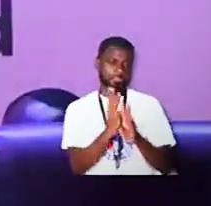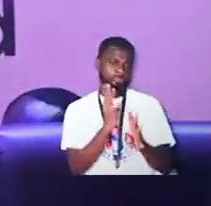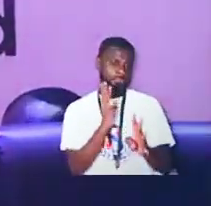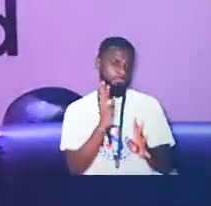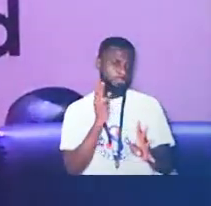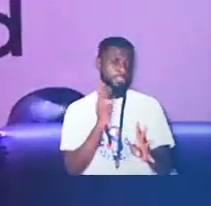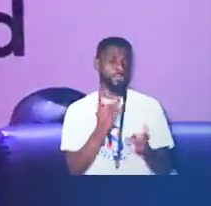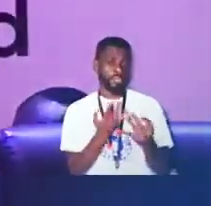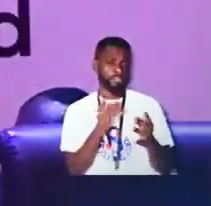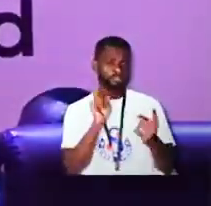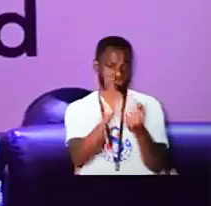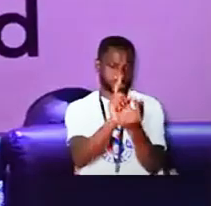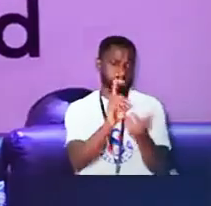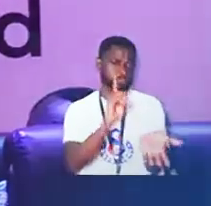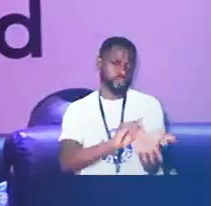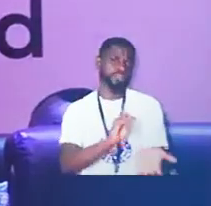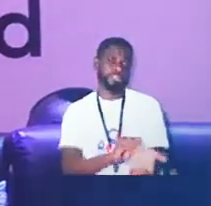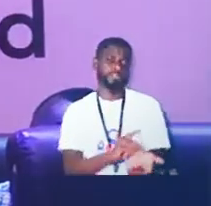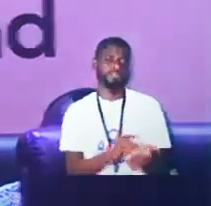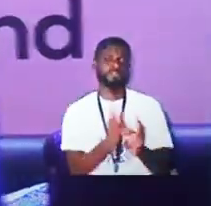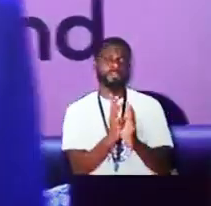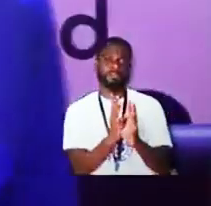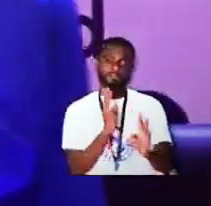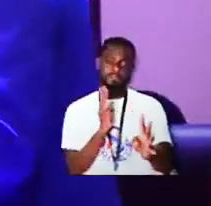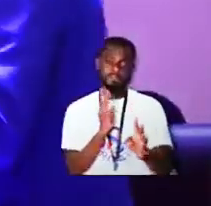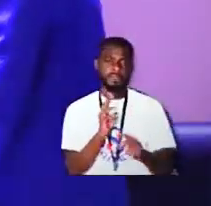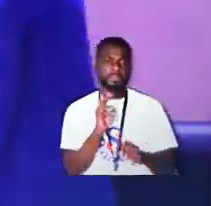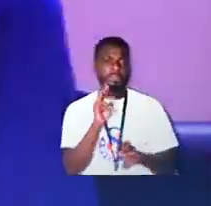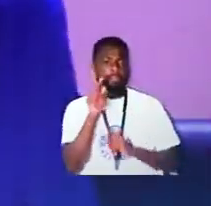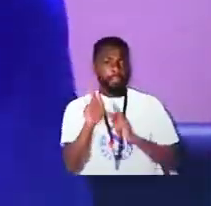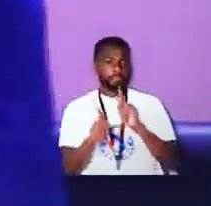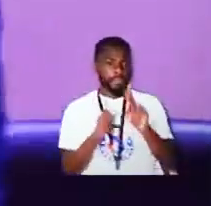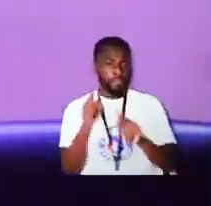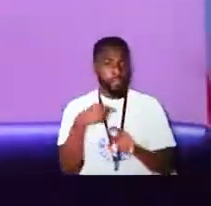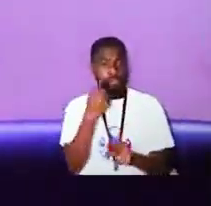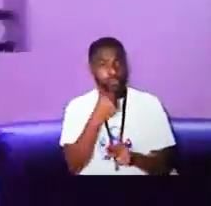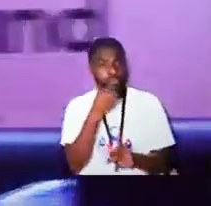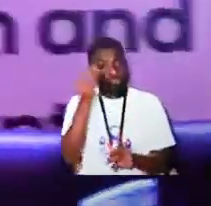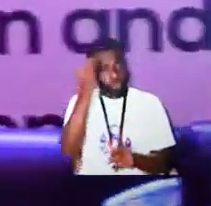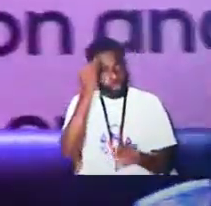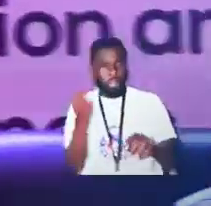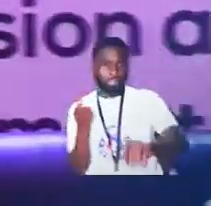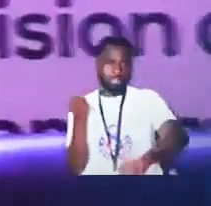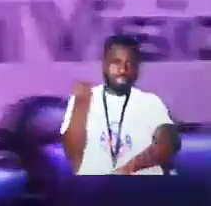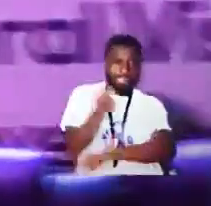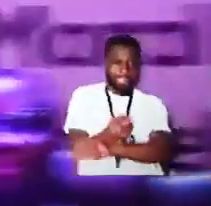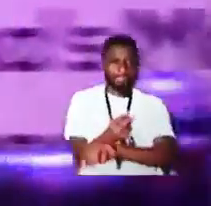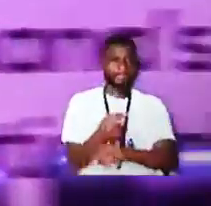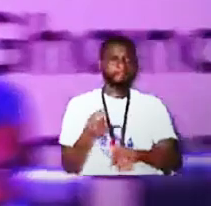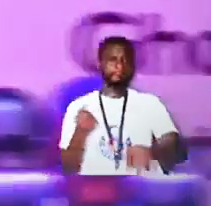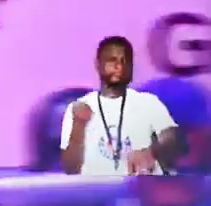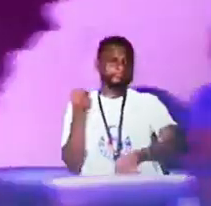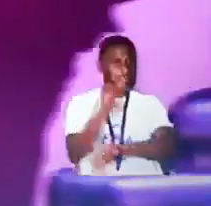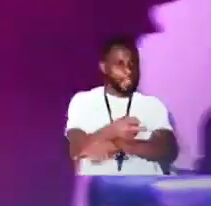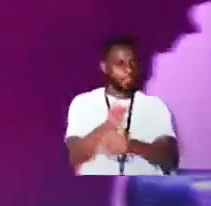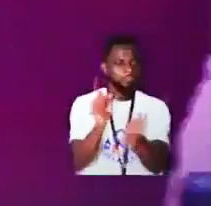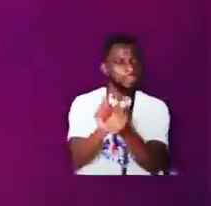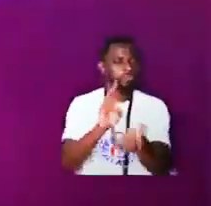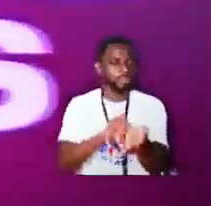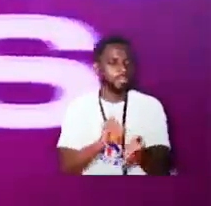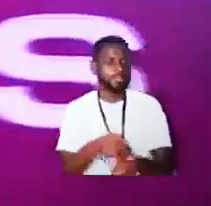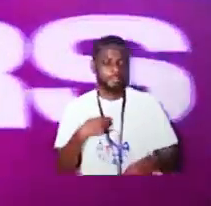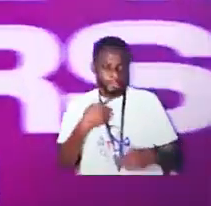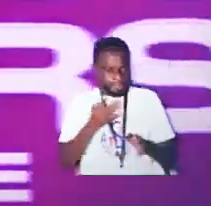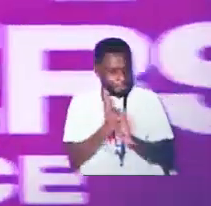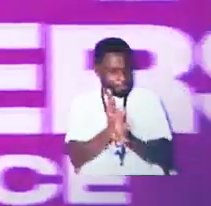the consulting room. But people who are connected will just come, and then they'll go and see this,